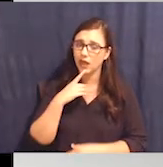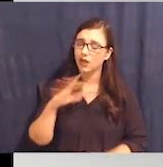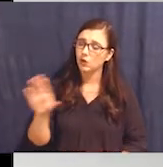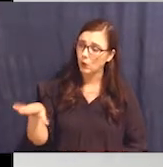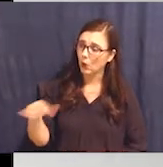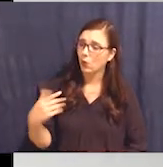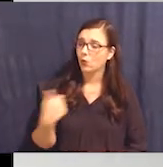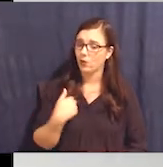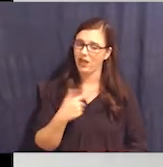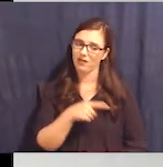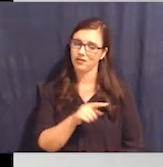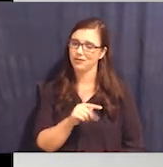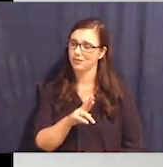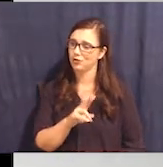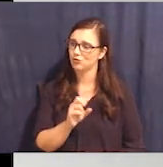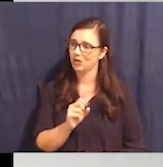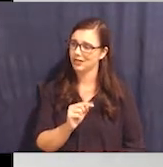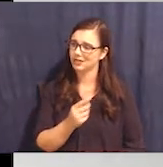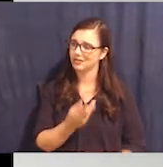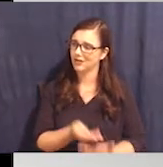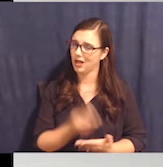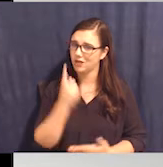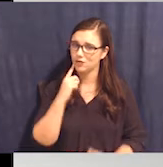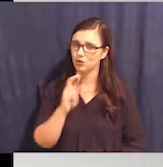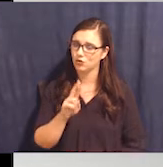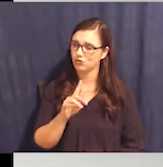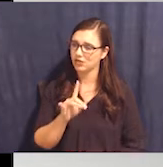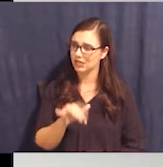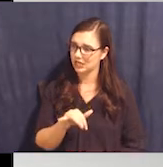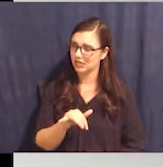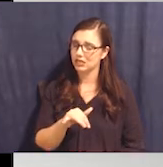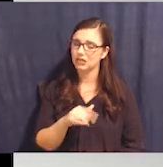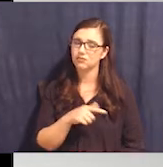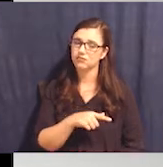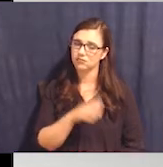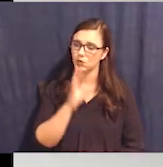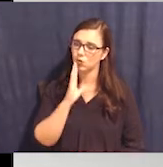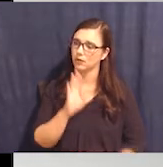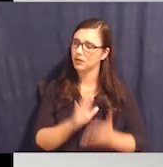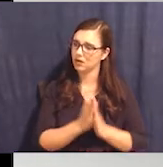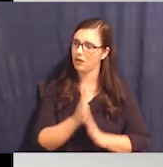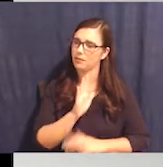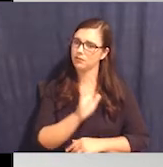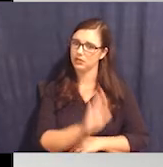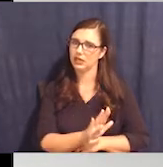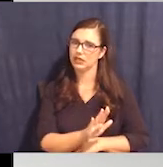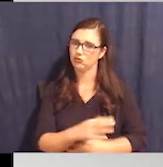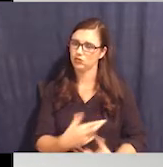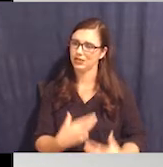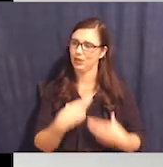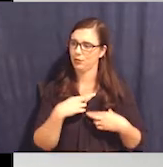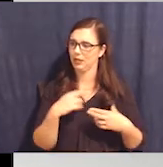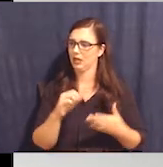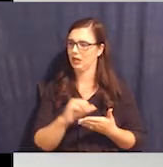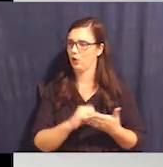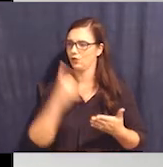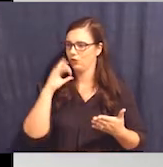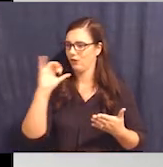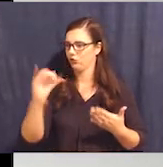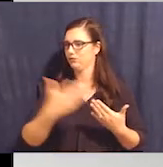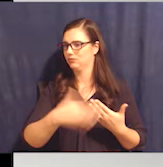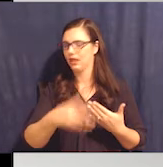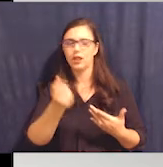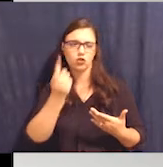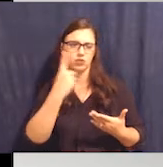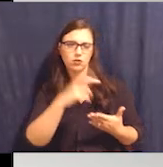up. I'd say, you know, we have this trust fund for Ricky, and this is going to be his a retirement